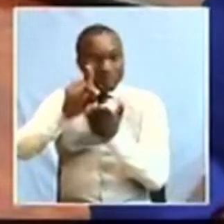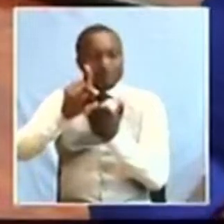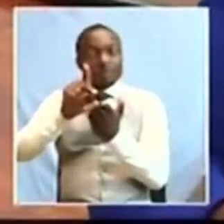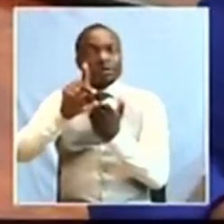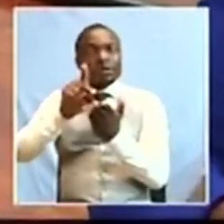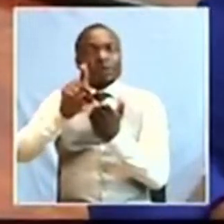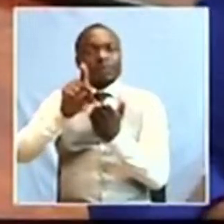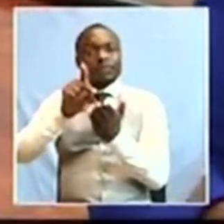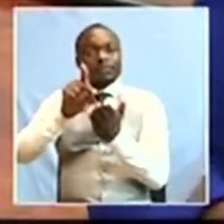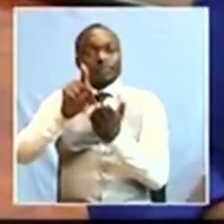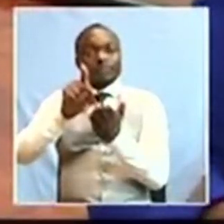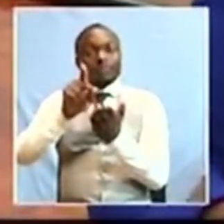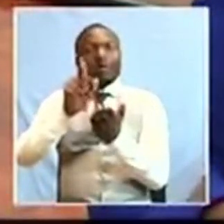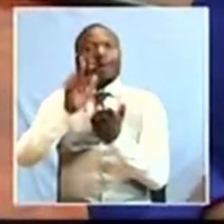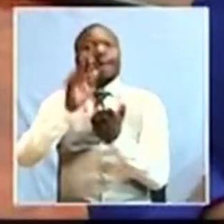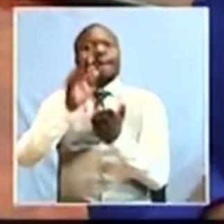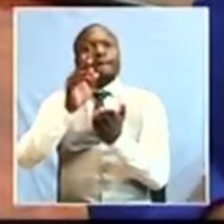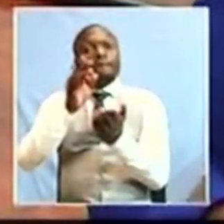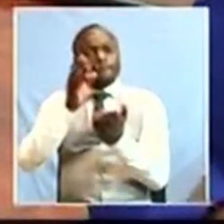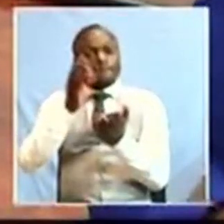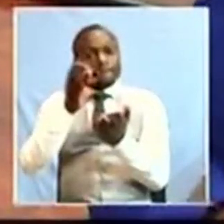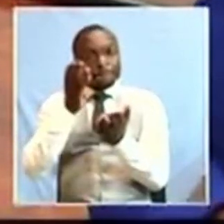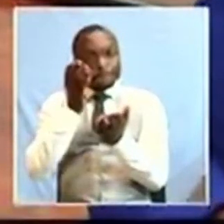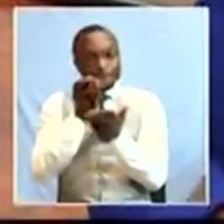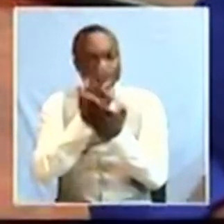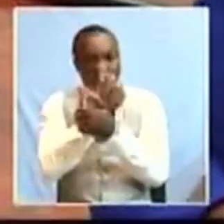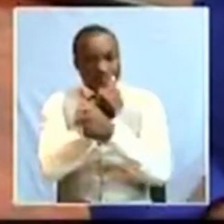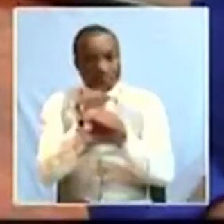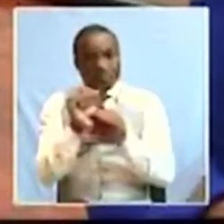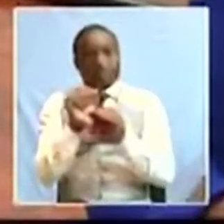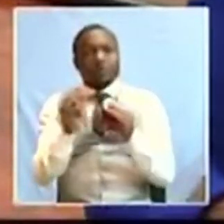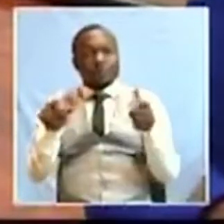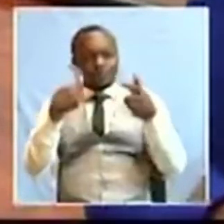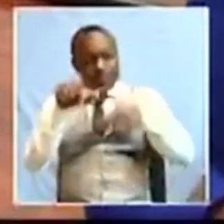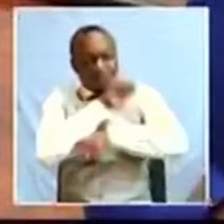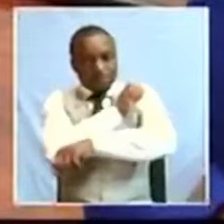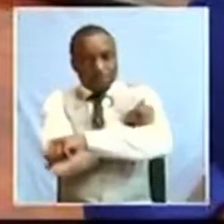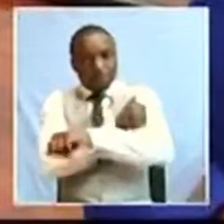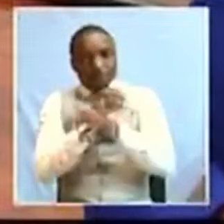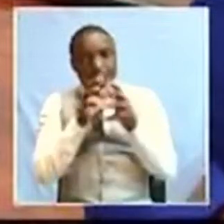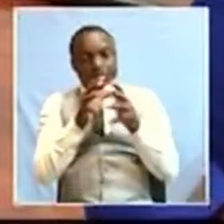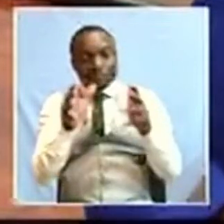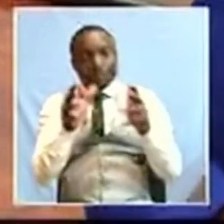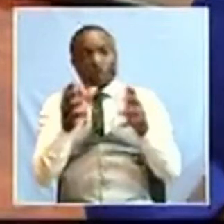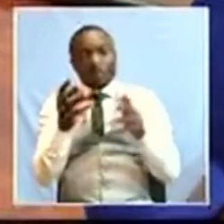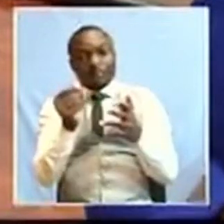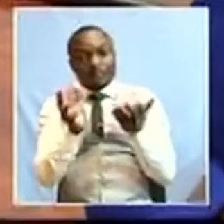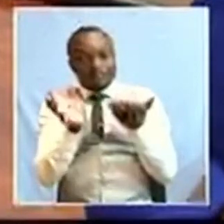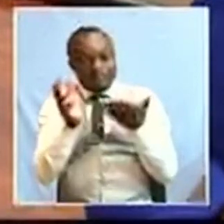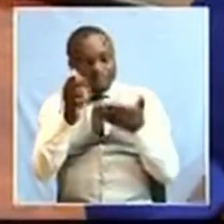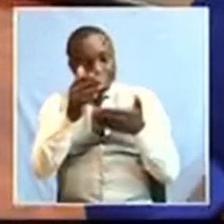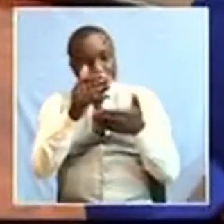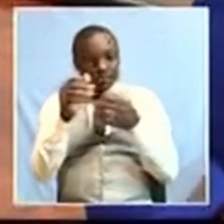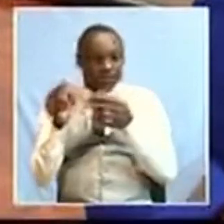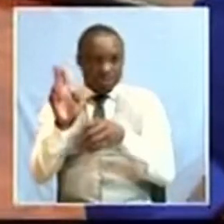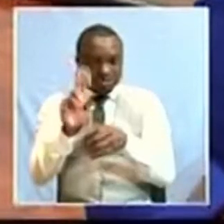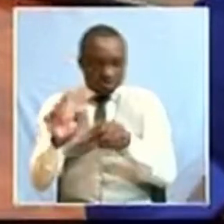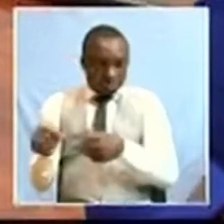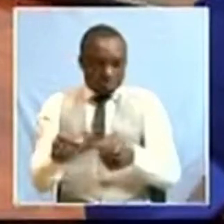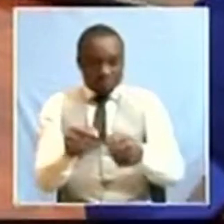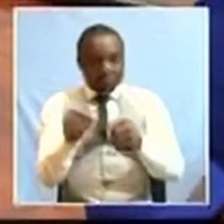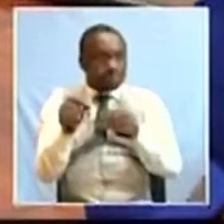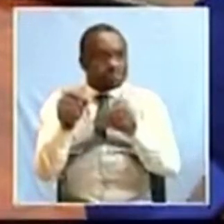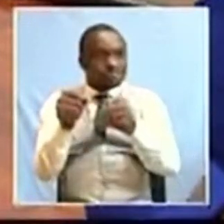Remedial measures, the local authority has broadened its revenue base using strategies such